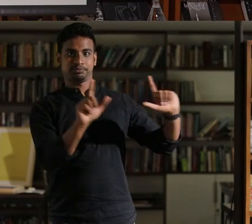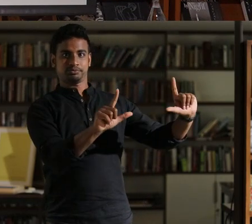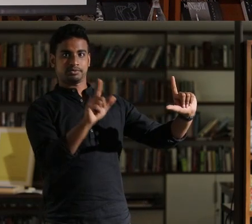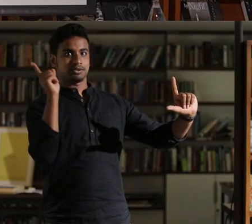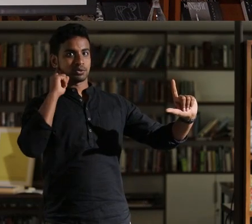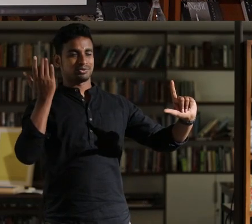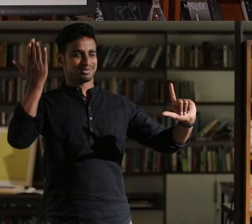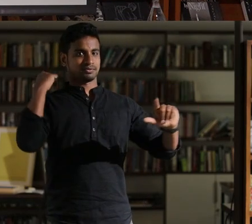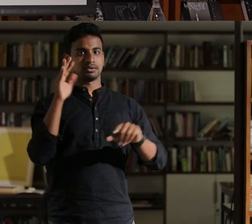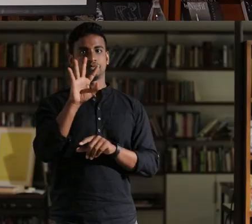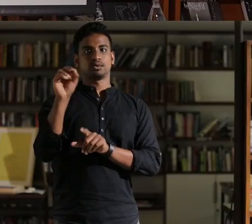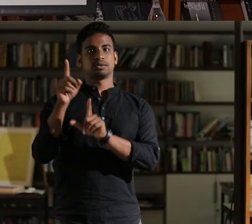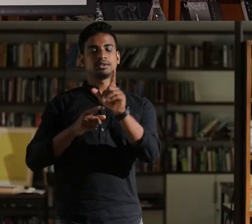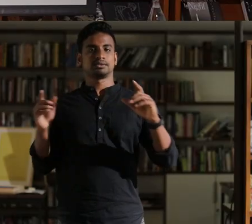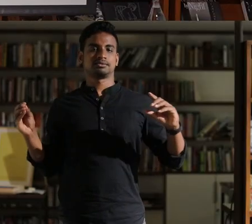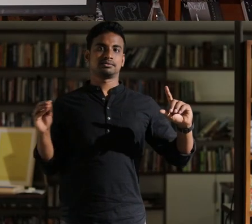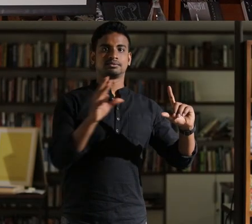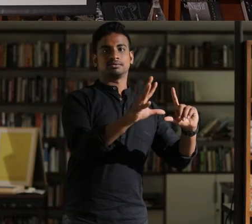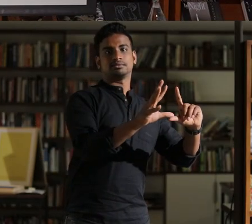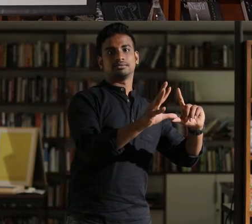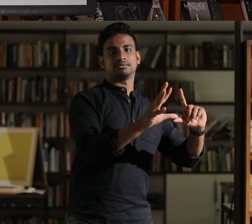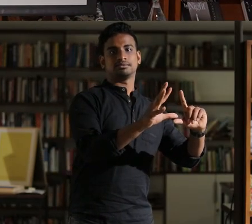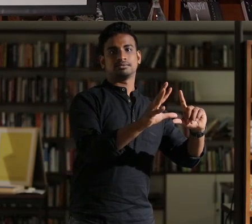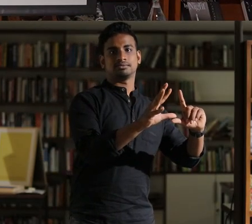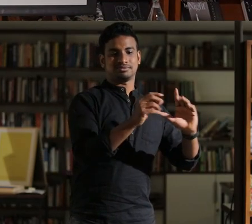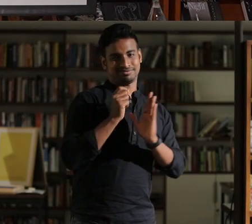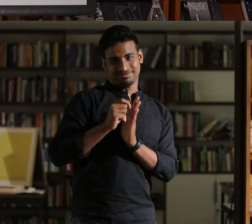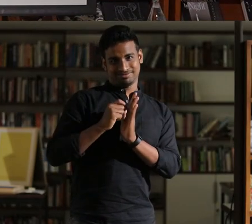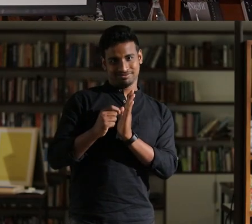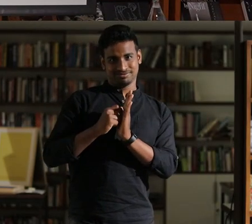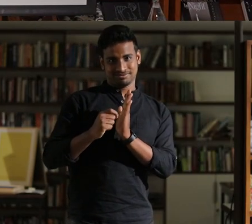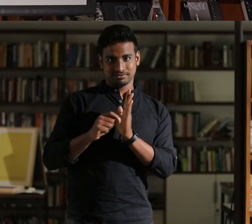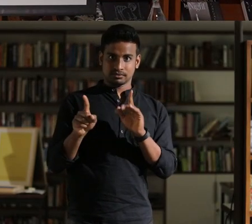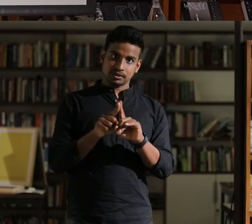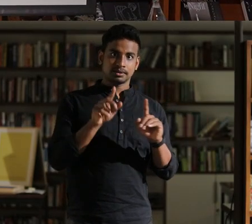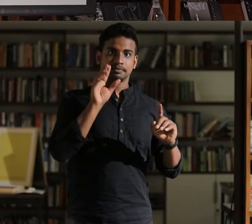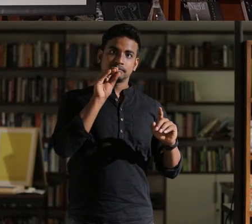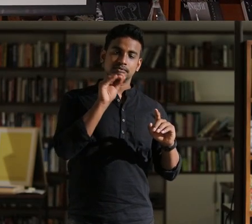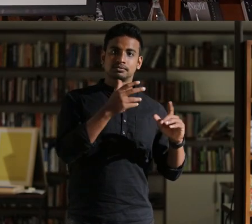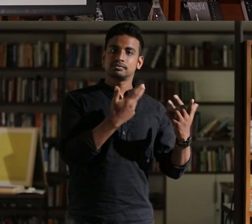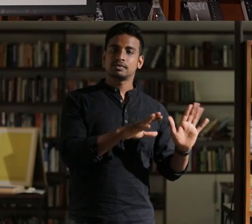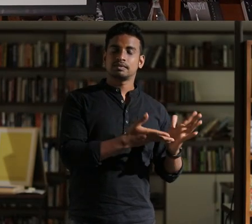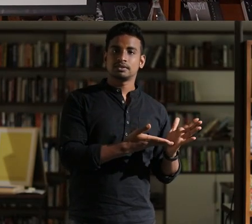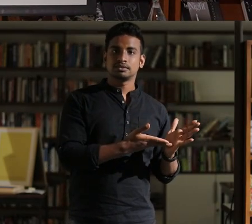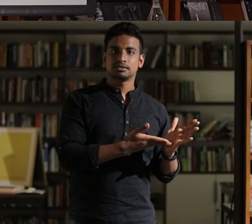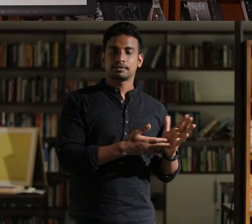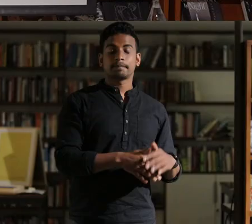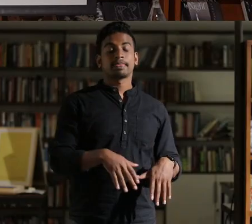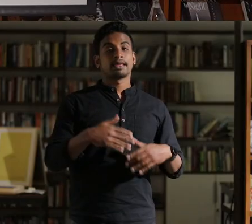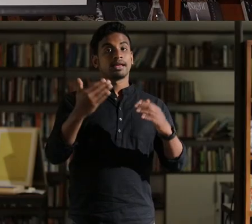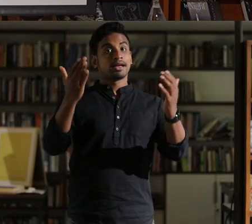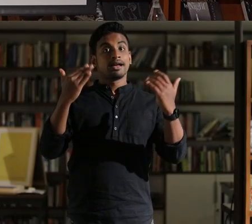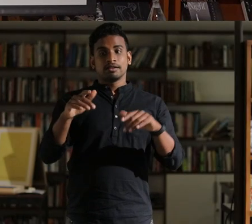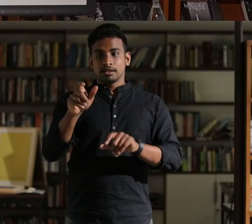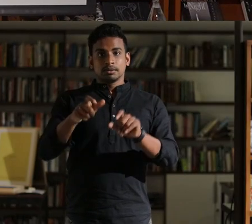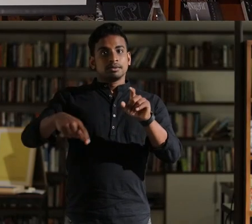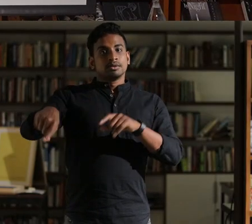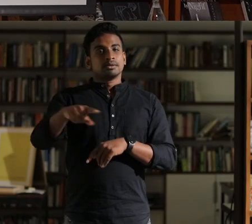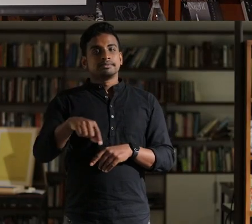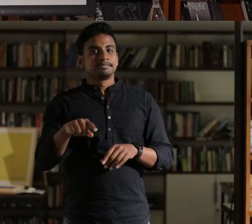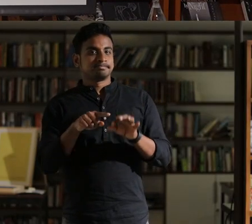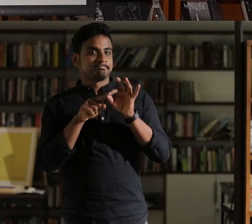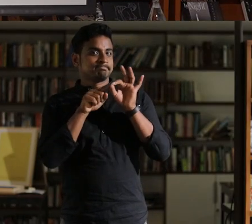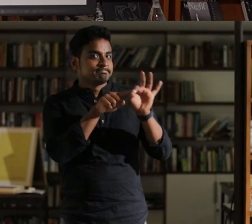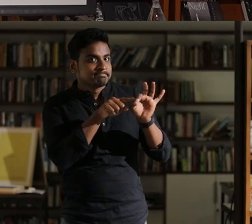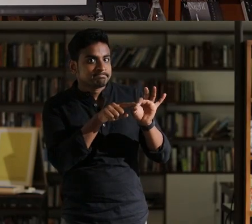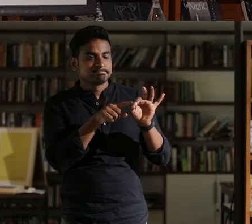it was turning the camera onto the audience moment anybody came up with a question. So then we got people share